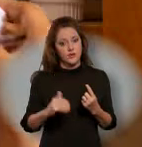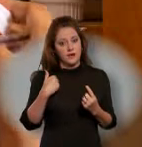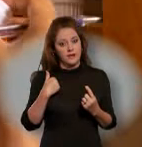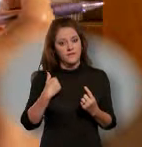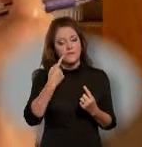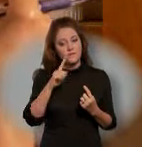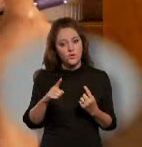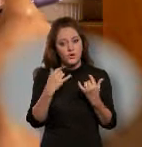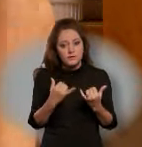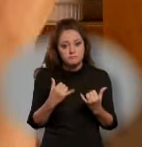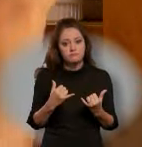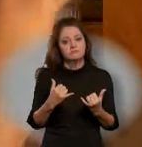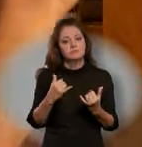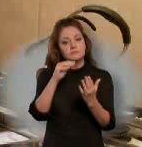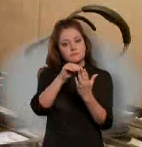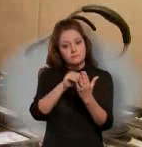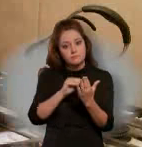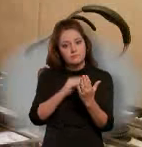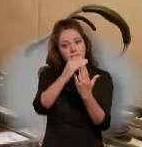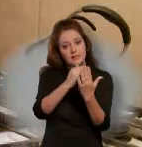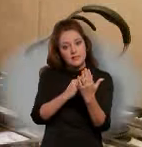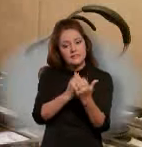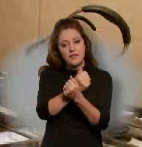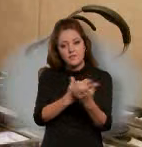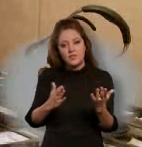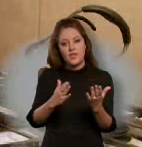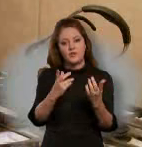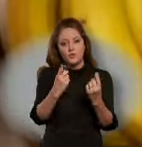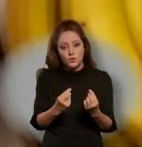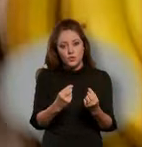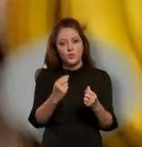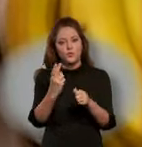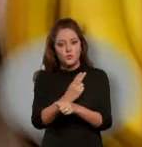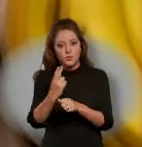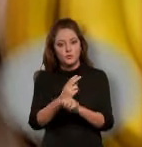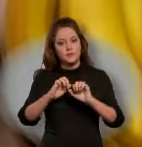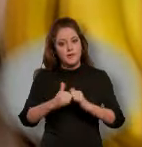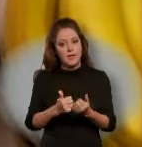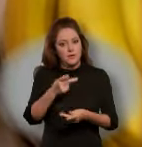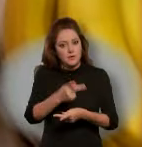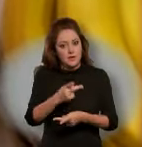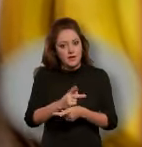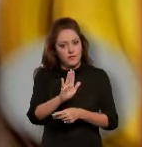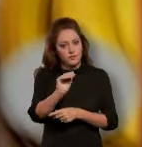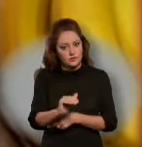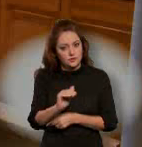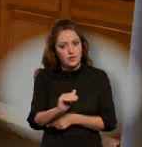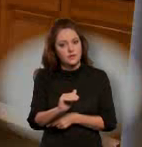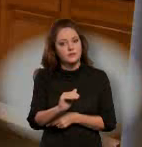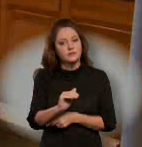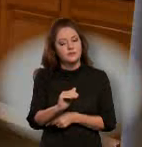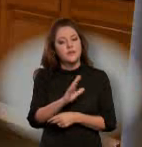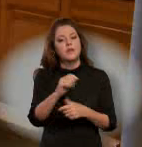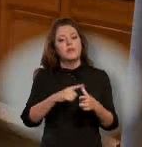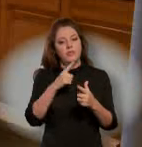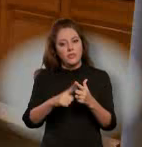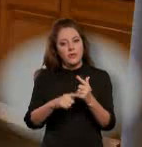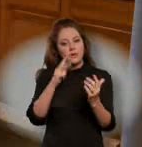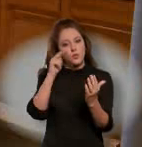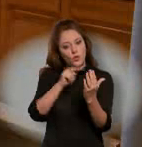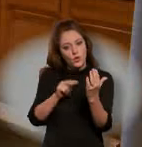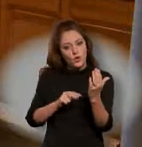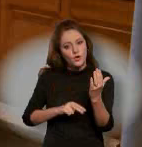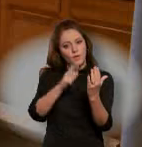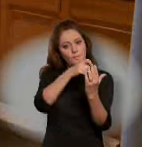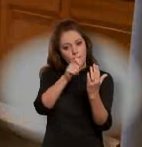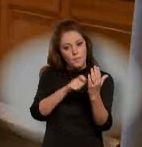For the next 2 days, make a list of all the things that you do and use to care for your child and keep them safe. Then go over the list